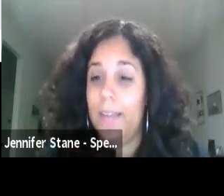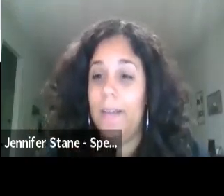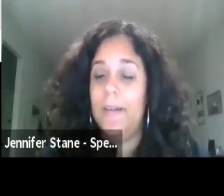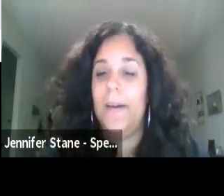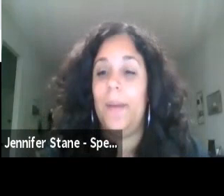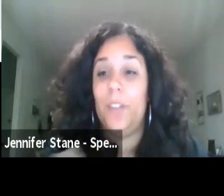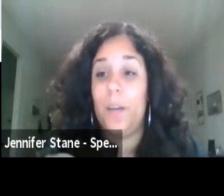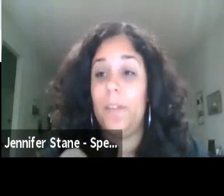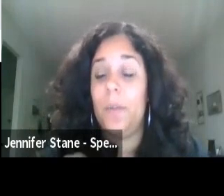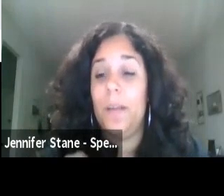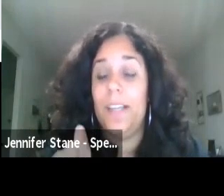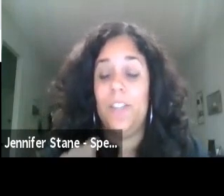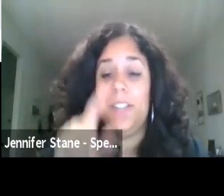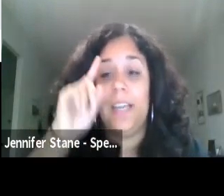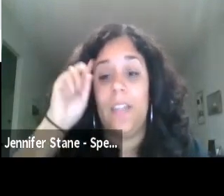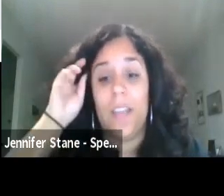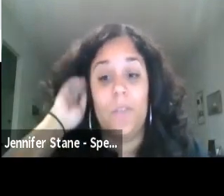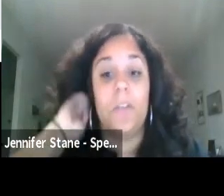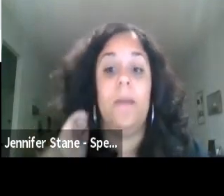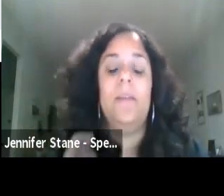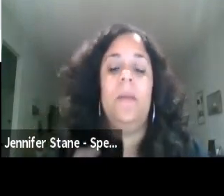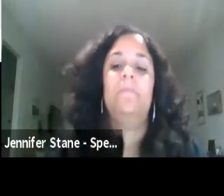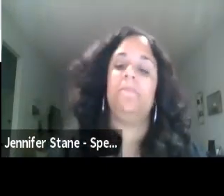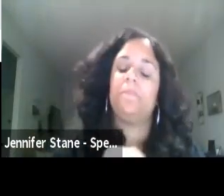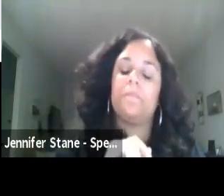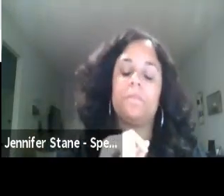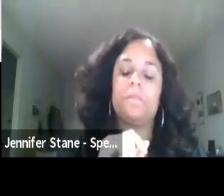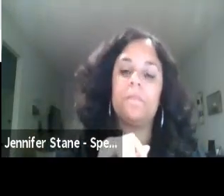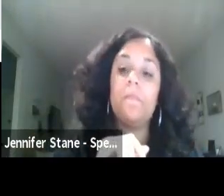right. I'll talk a little bit about that in just a second. Thank you for reminding me.